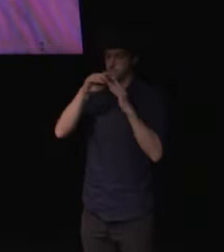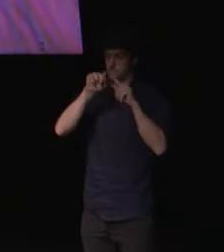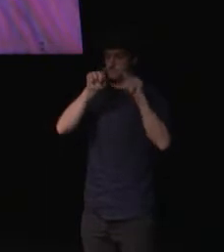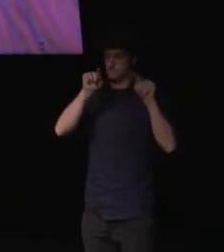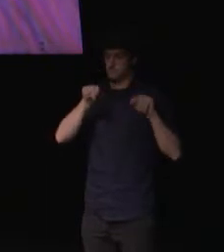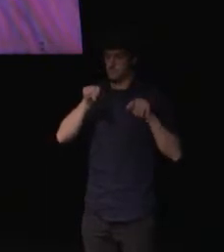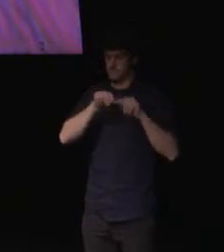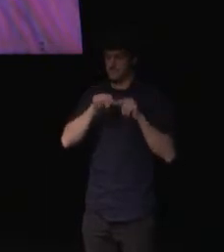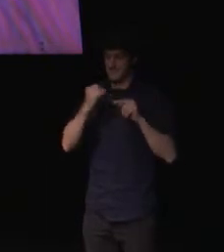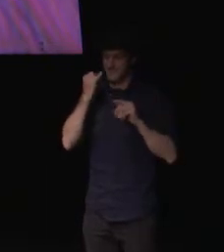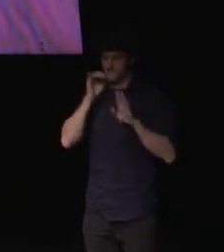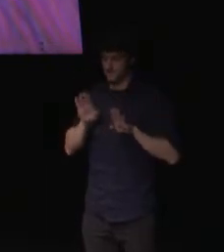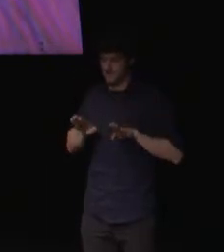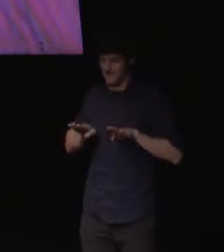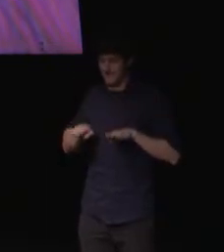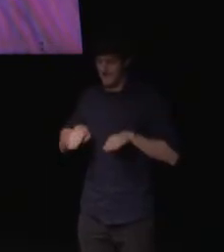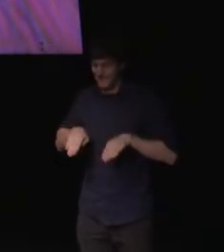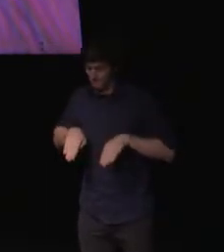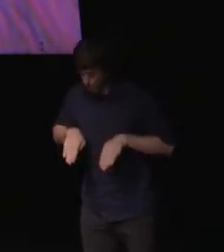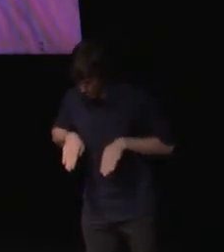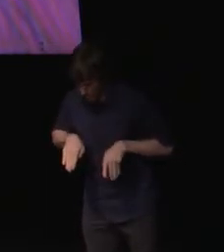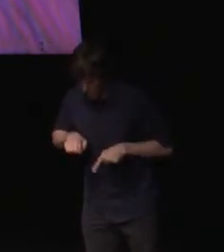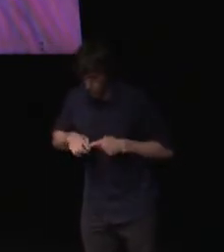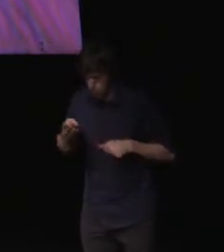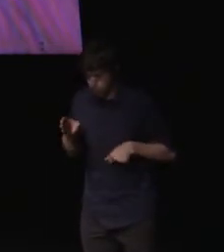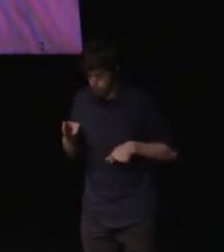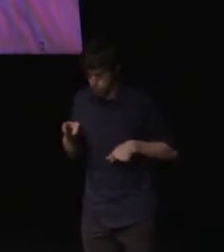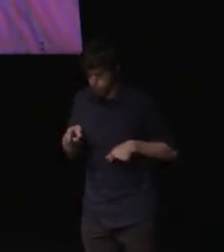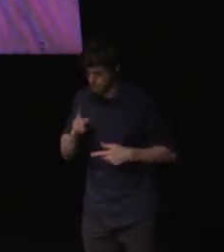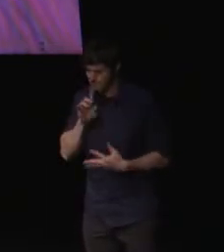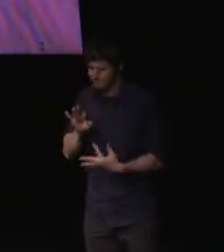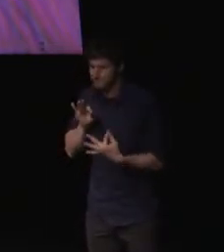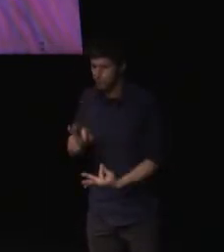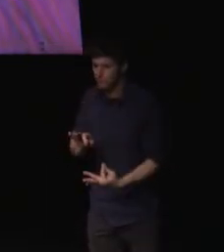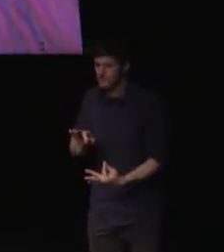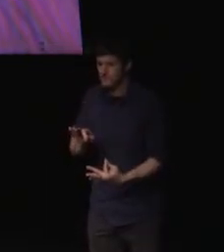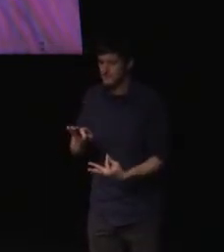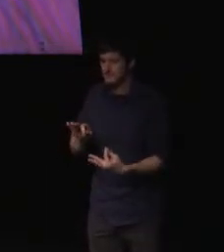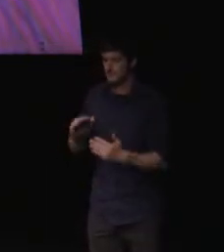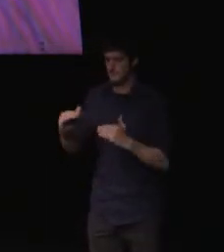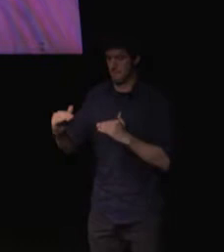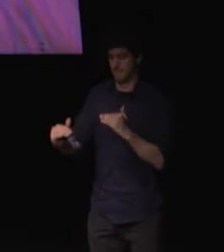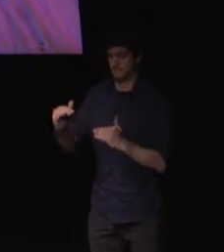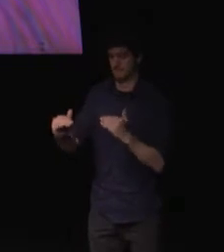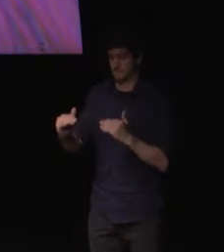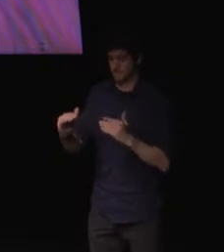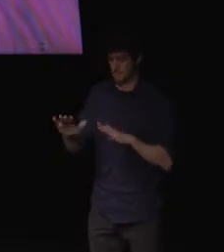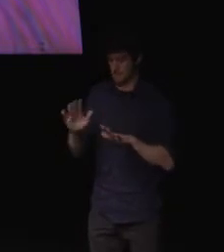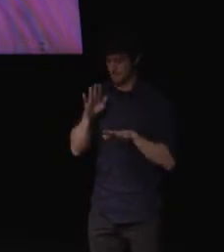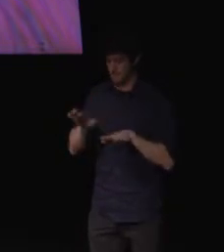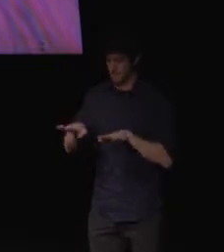forward and gets in that blue space, it's really an optimized balance area. So if he's in the blue